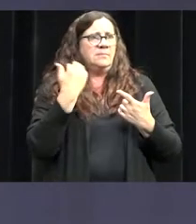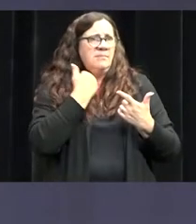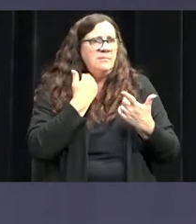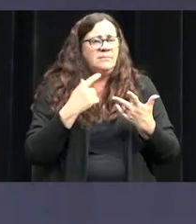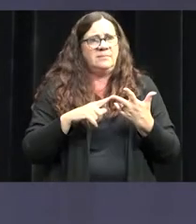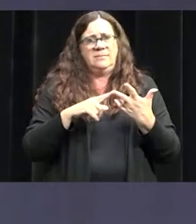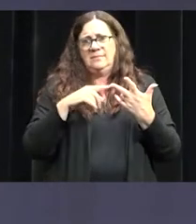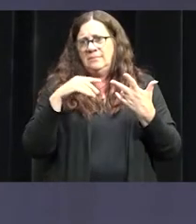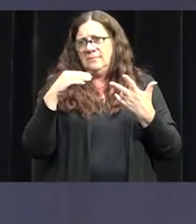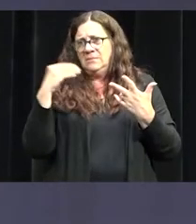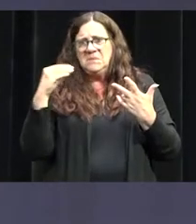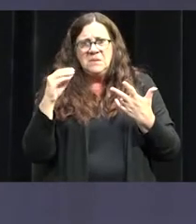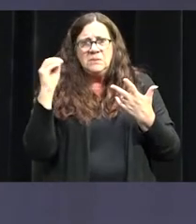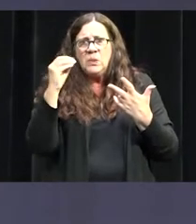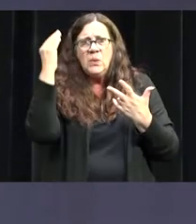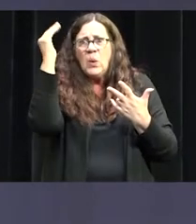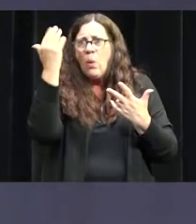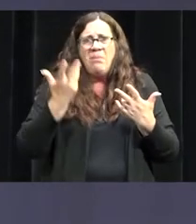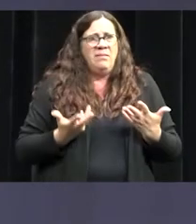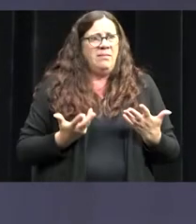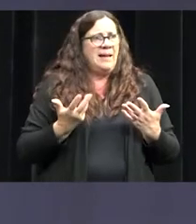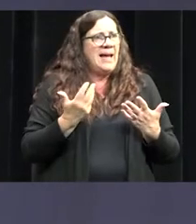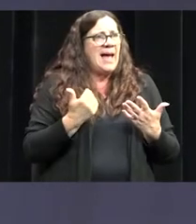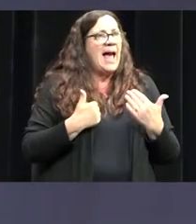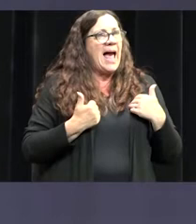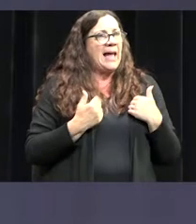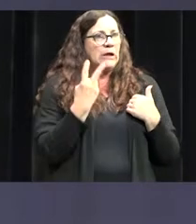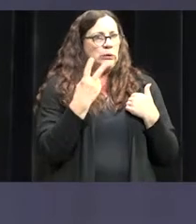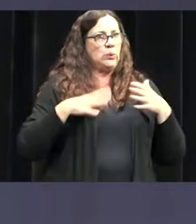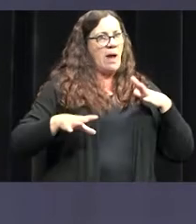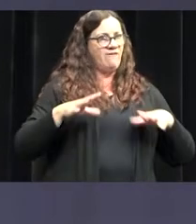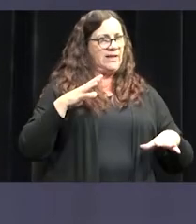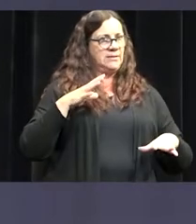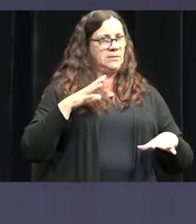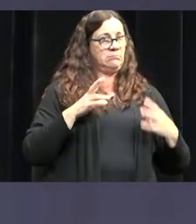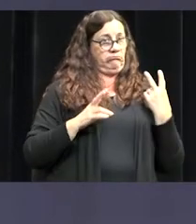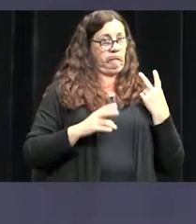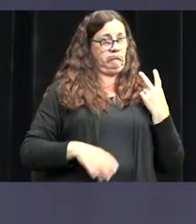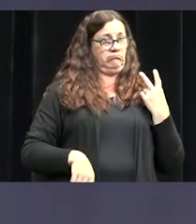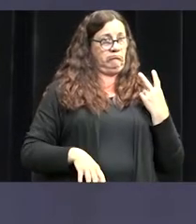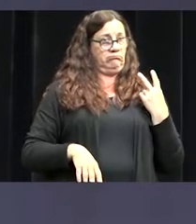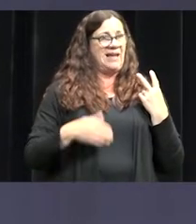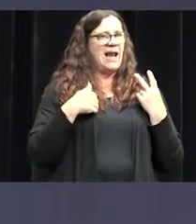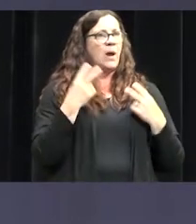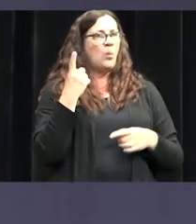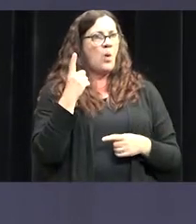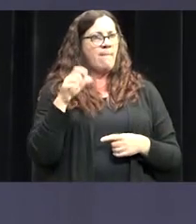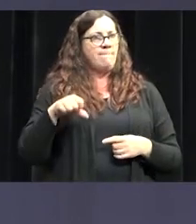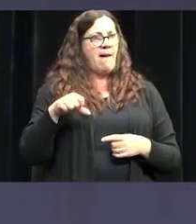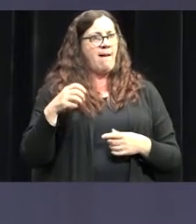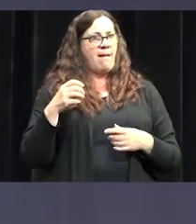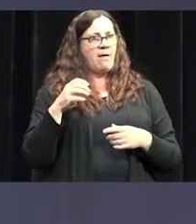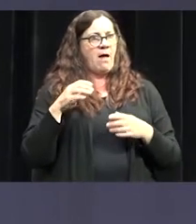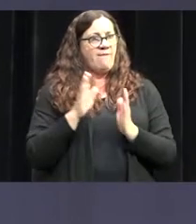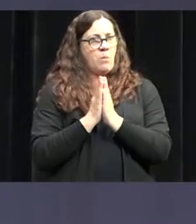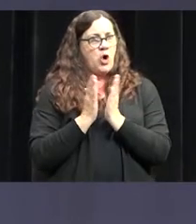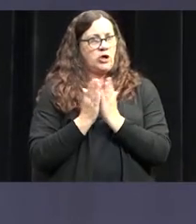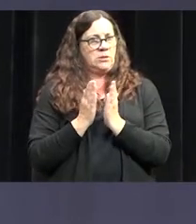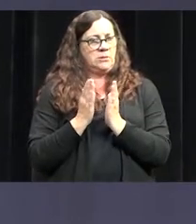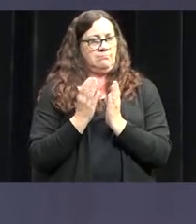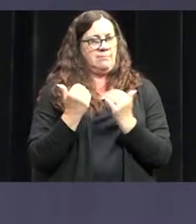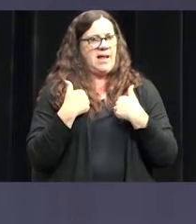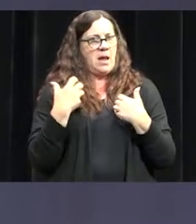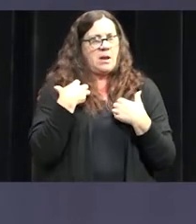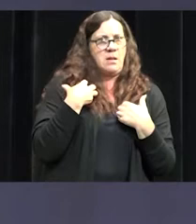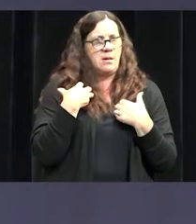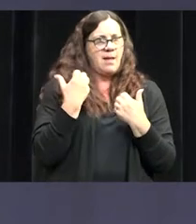besides two outfits i had a bag of books that i carried everywhere with me i would read to escape the desperate